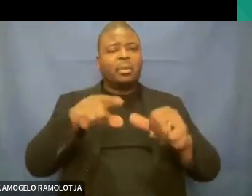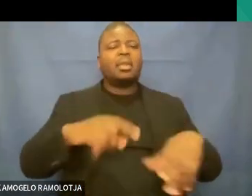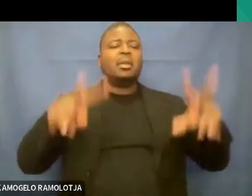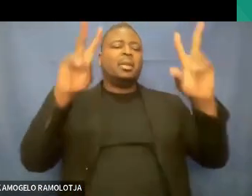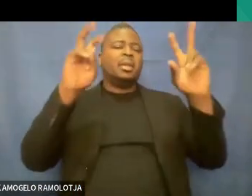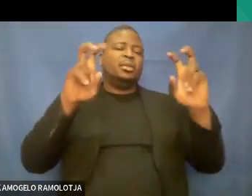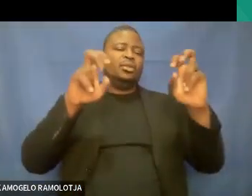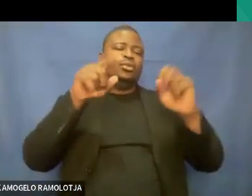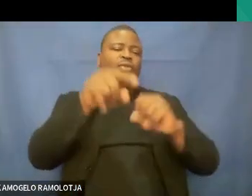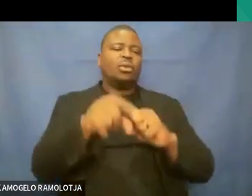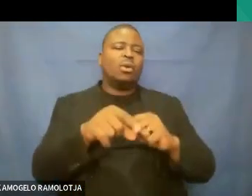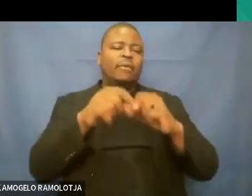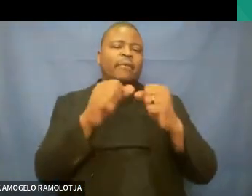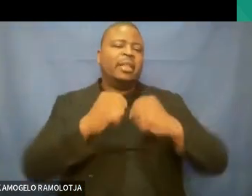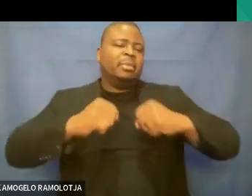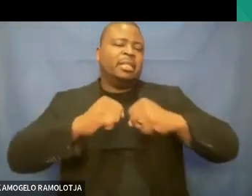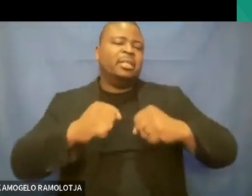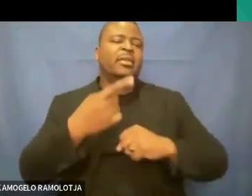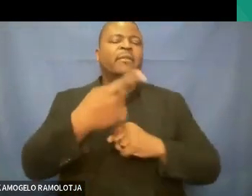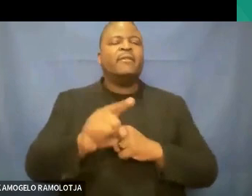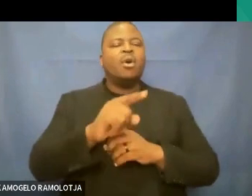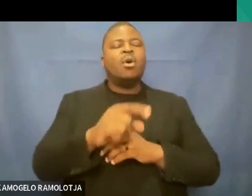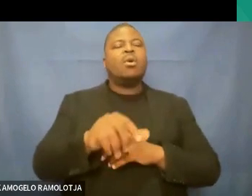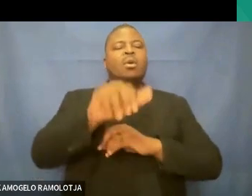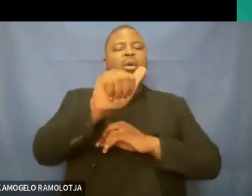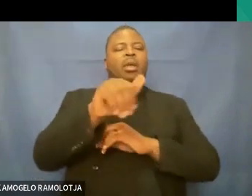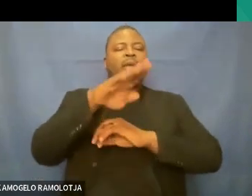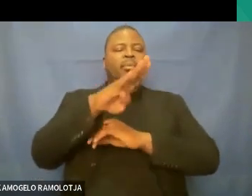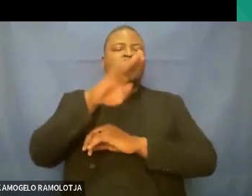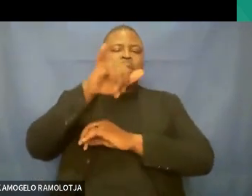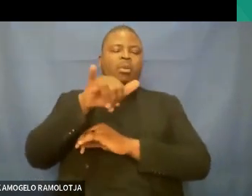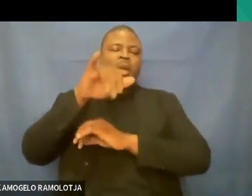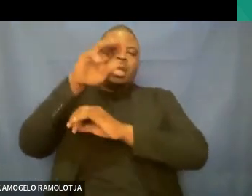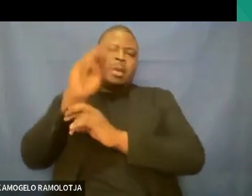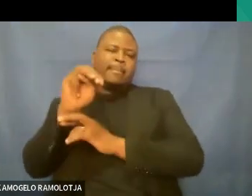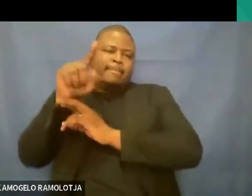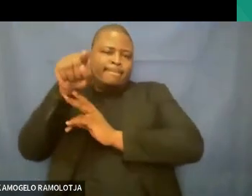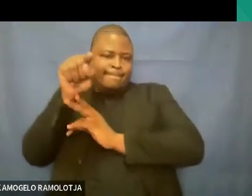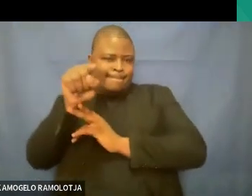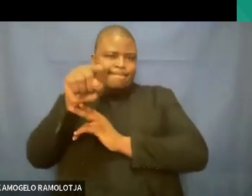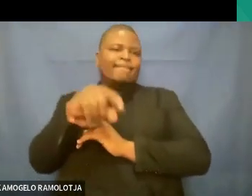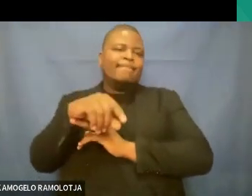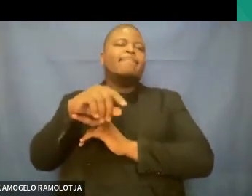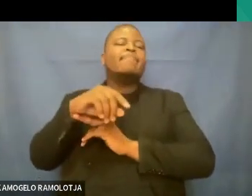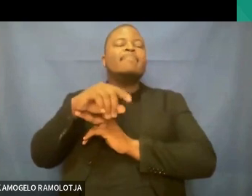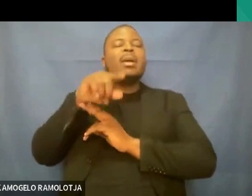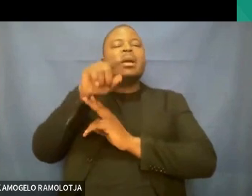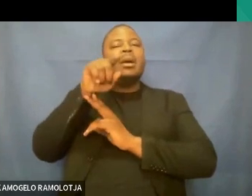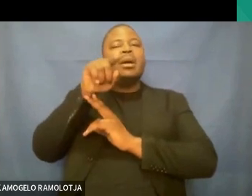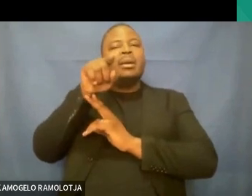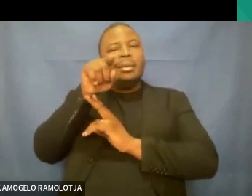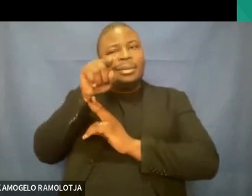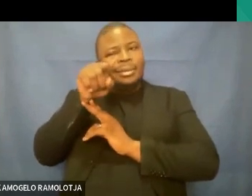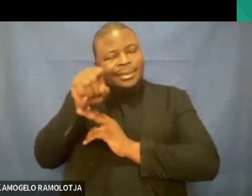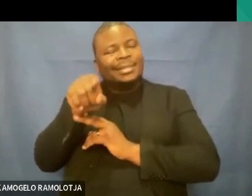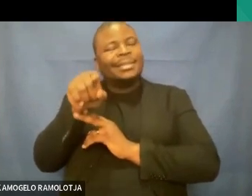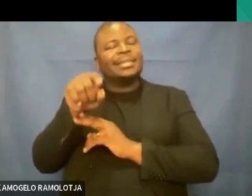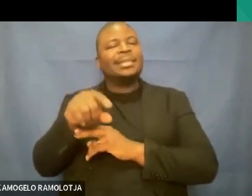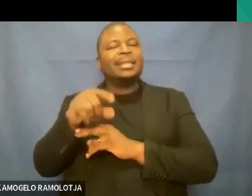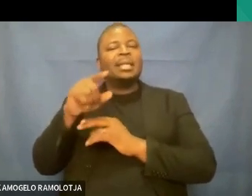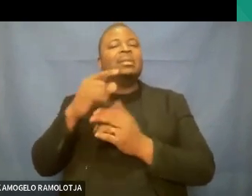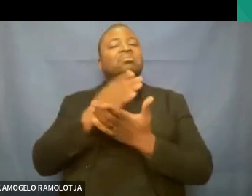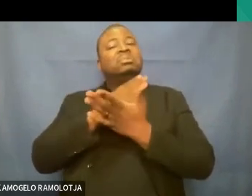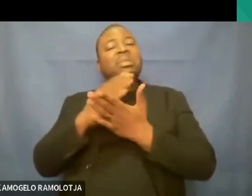spaces for ABYM also, it has been one of the issues that it has been found that some of the programs, they don't